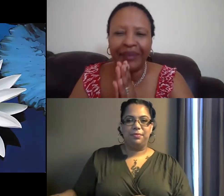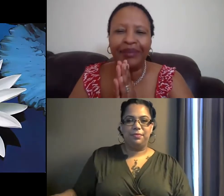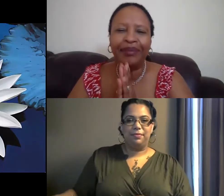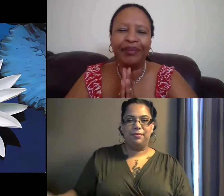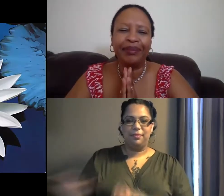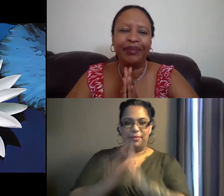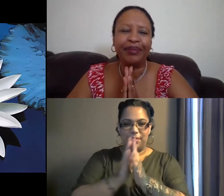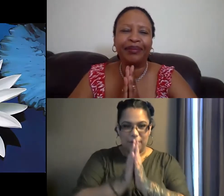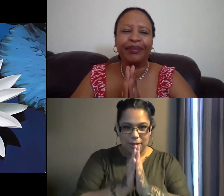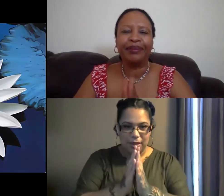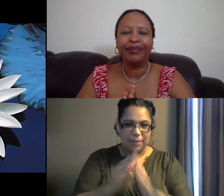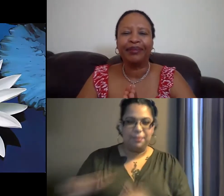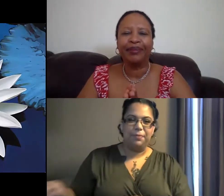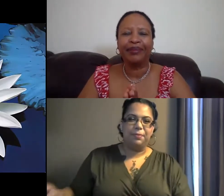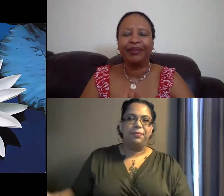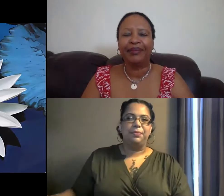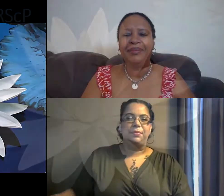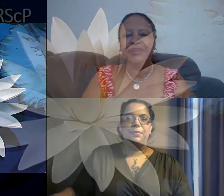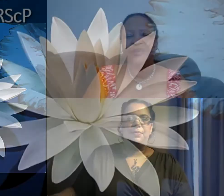Namaste.